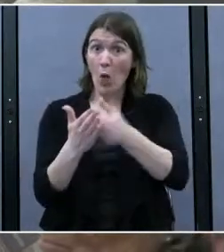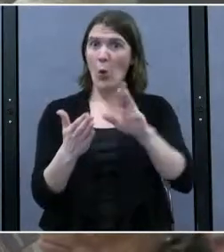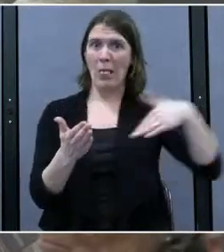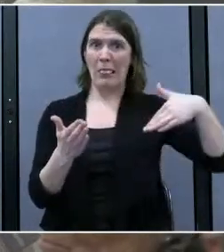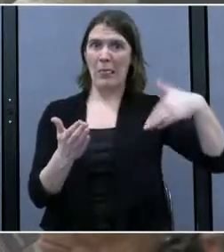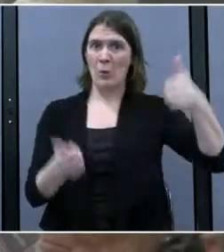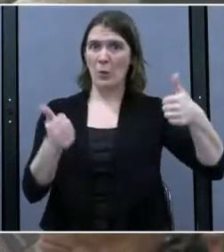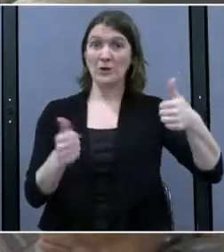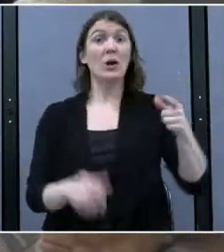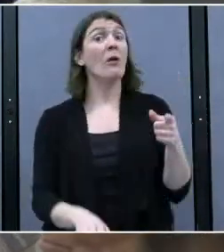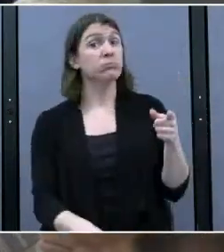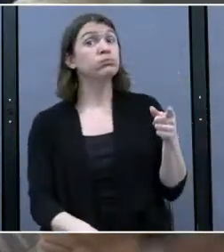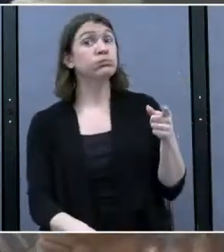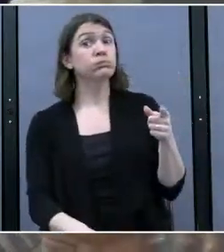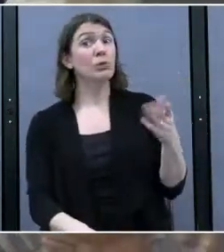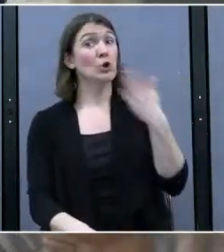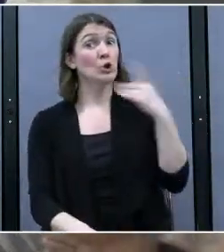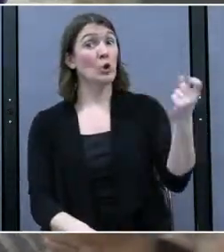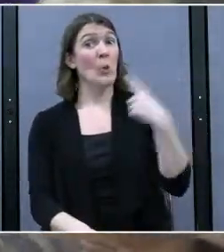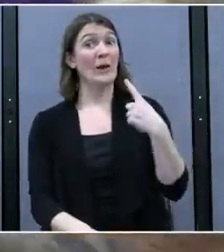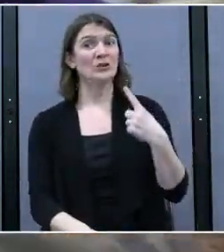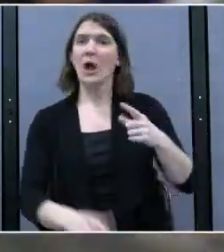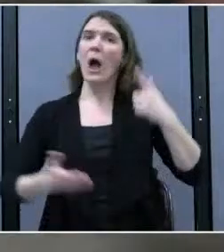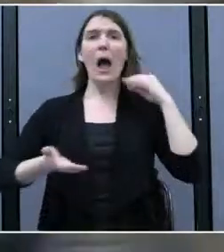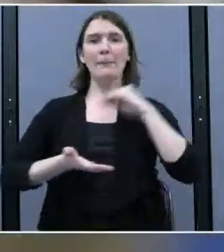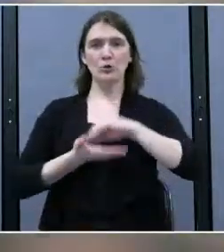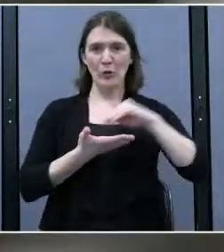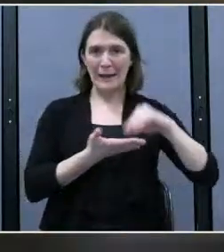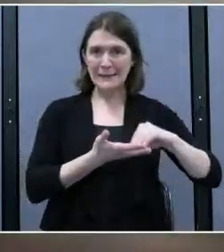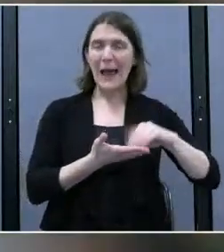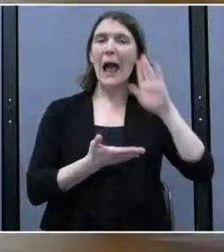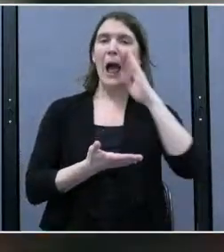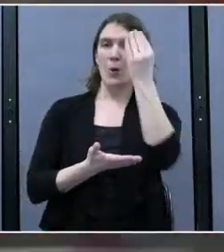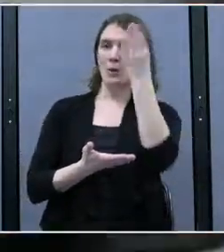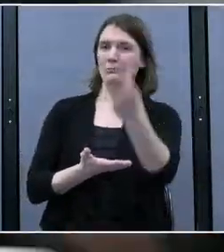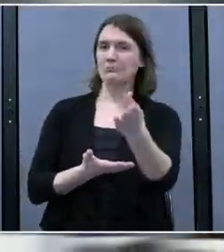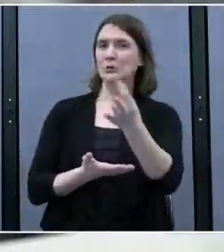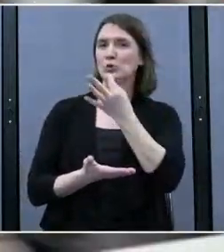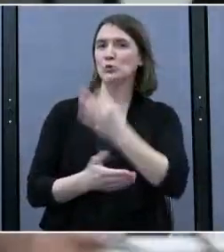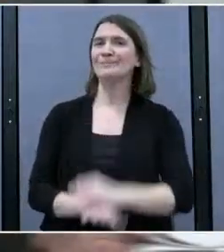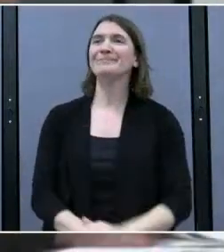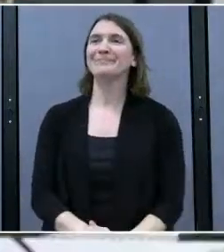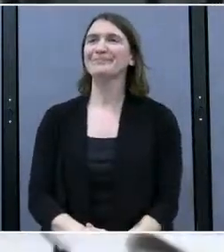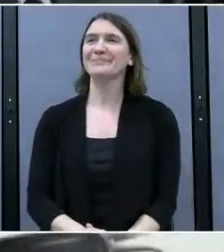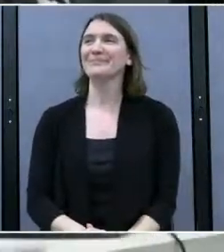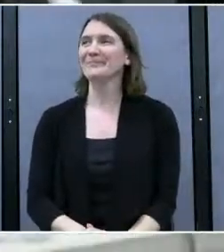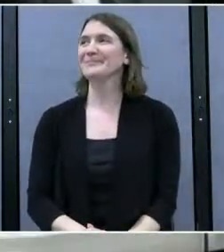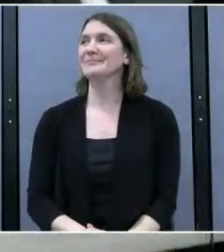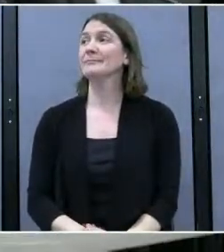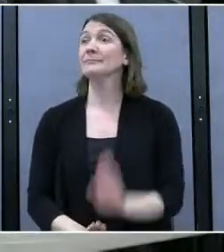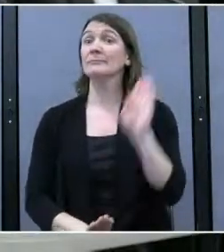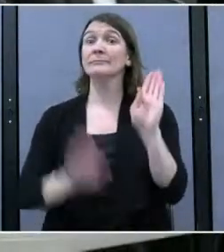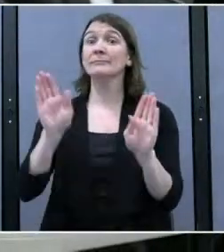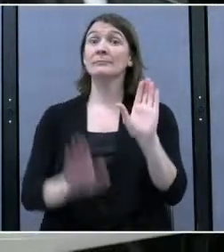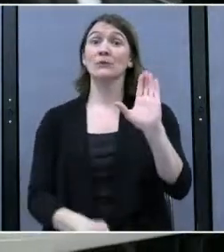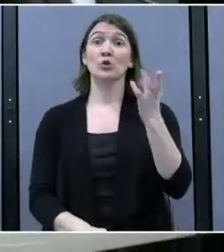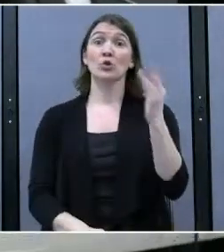really clear question. We'll write it down and we'll do our best to get it back to you. Let's hear from